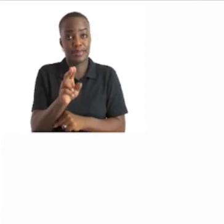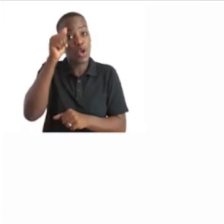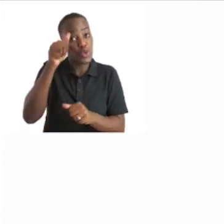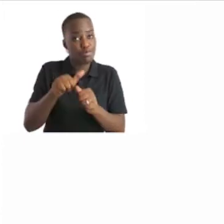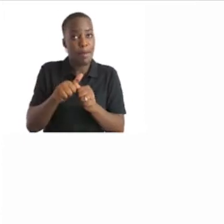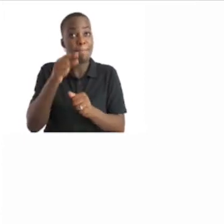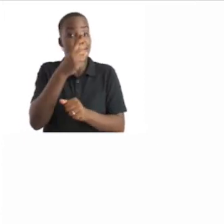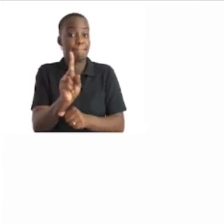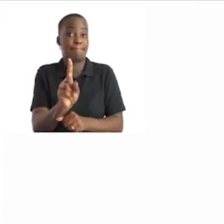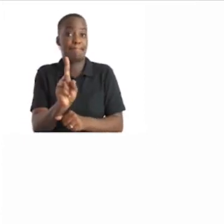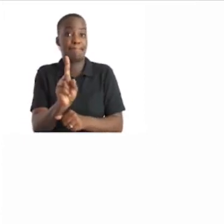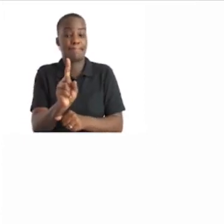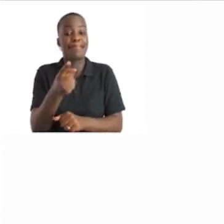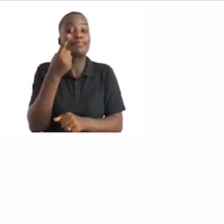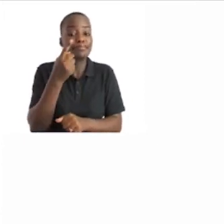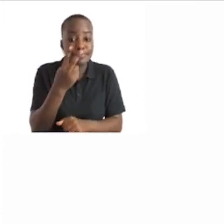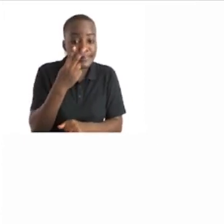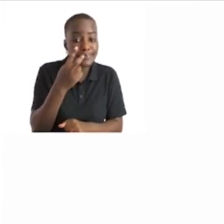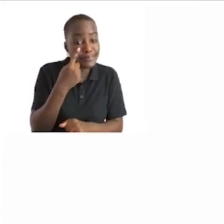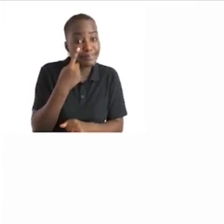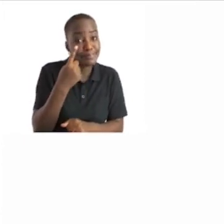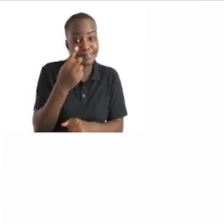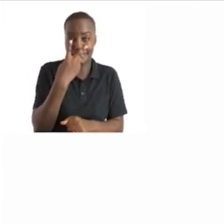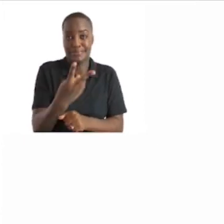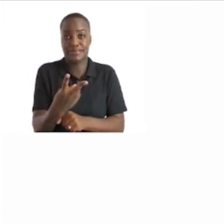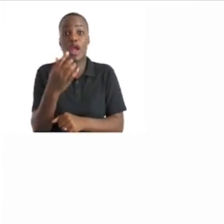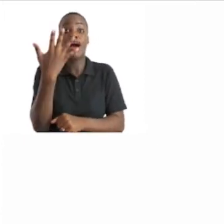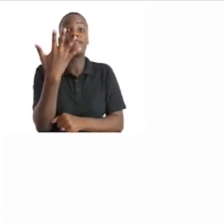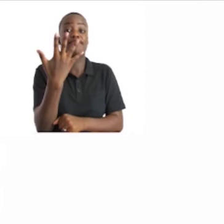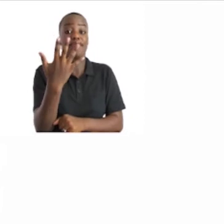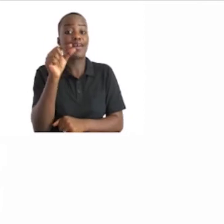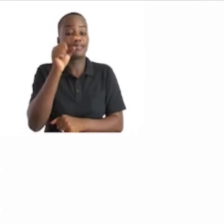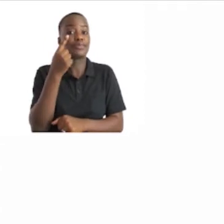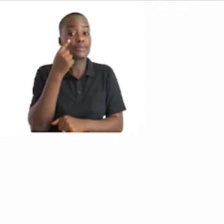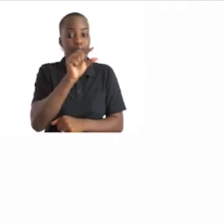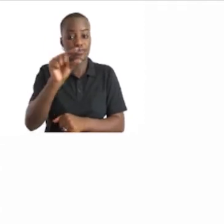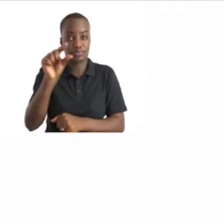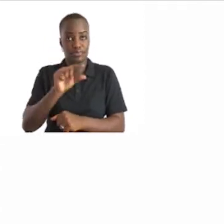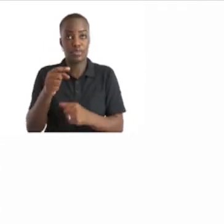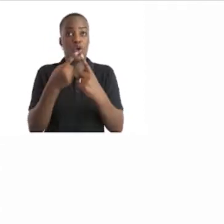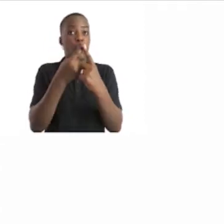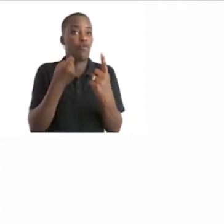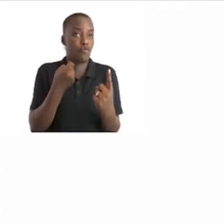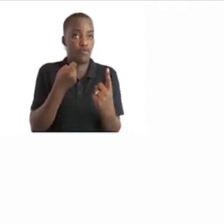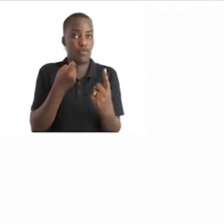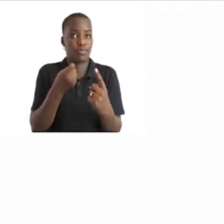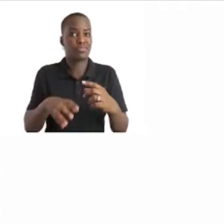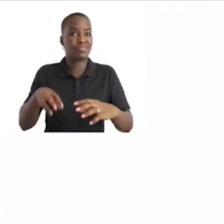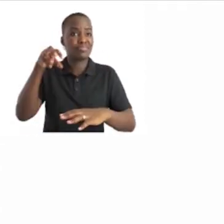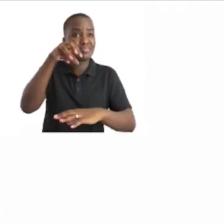them, but by seeing them. And we have 5 of them here. We have from,